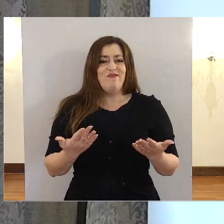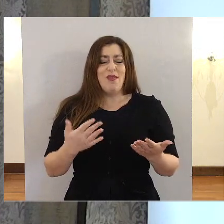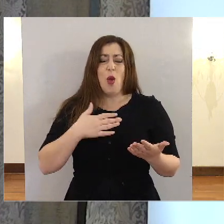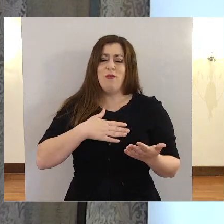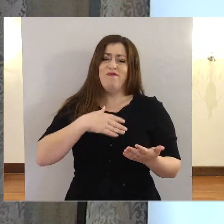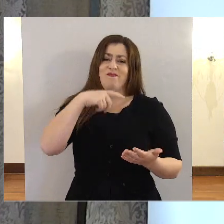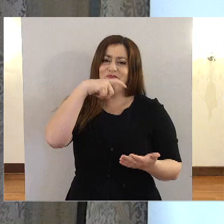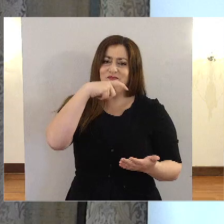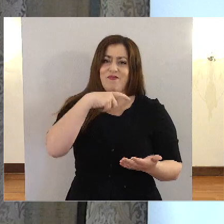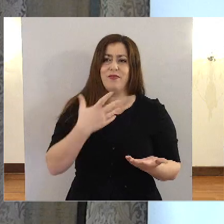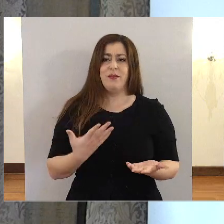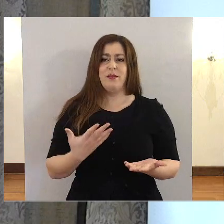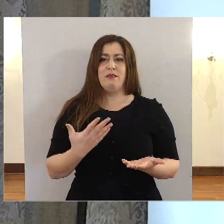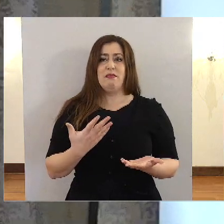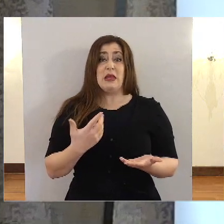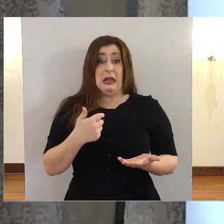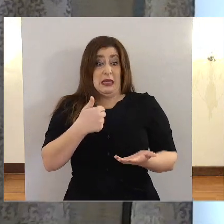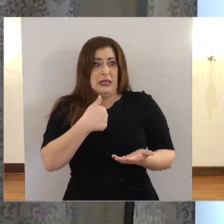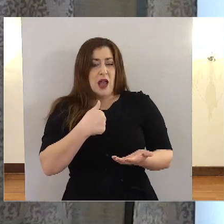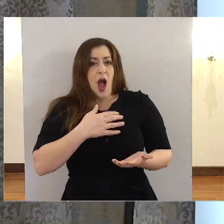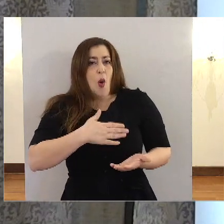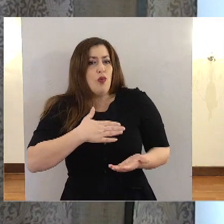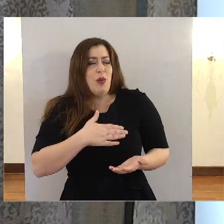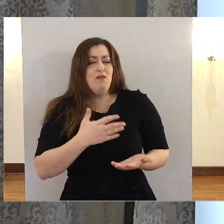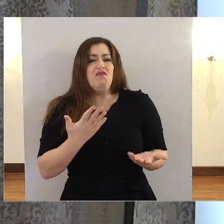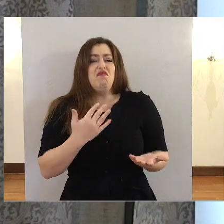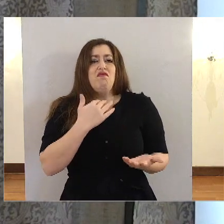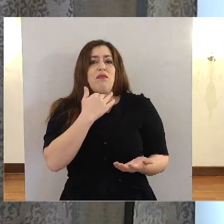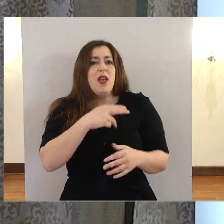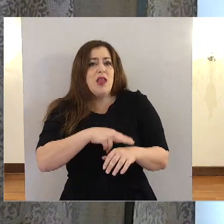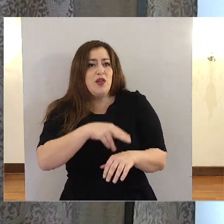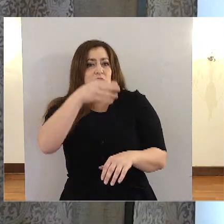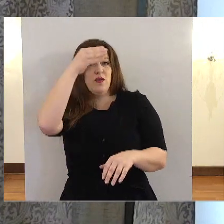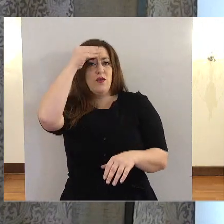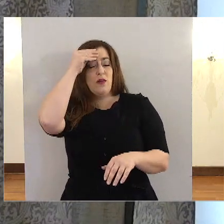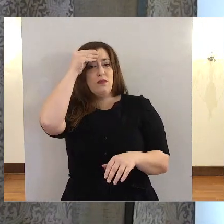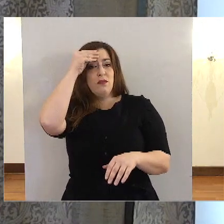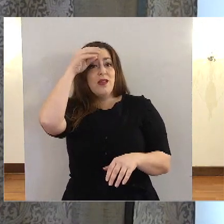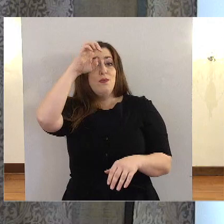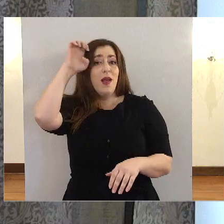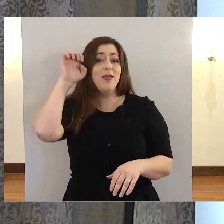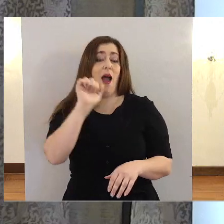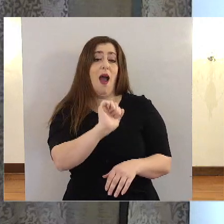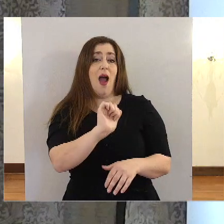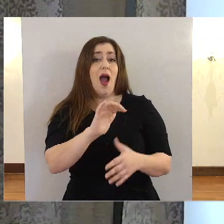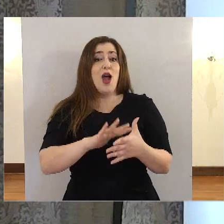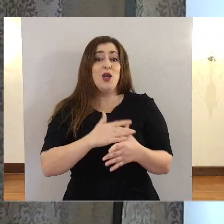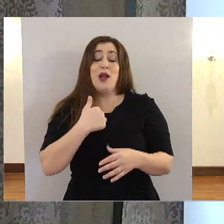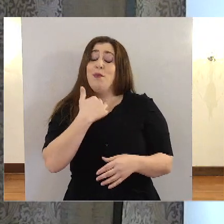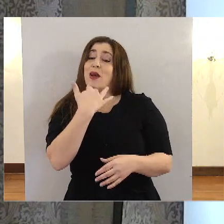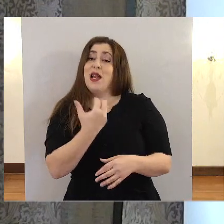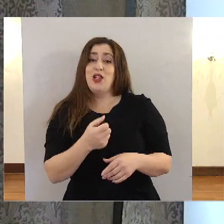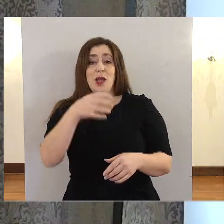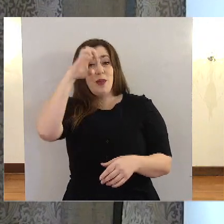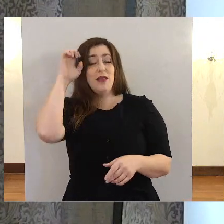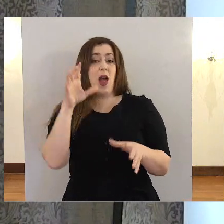time, I felt helpless, honestly, because I've never been through such an experience, but I could see her disappointment.